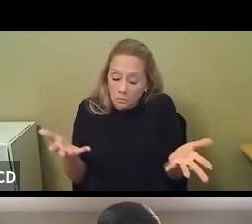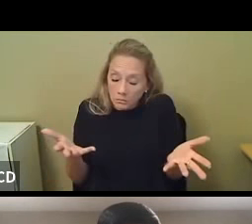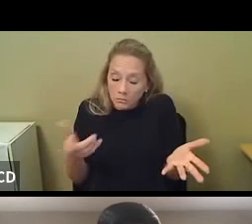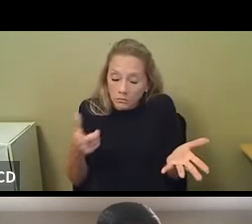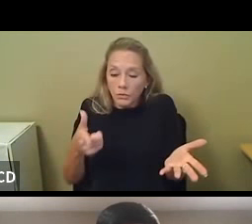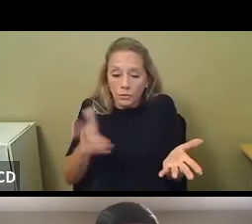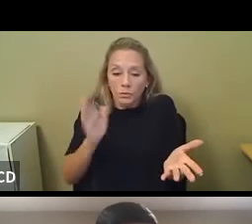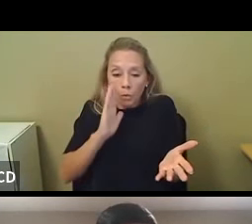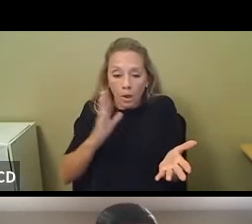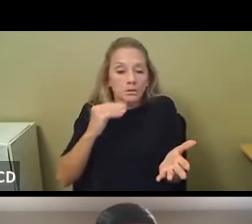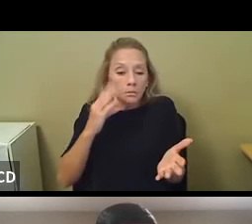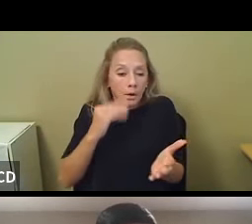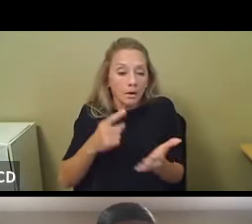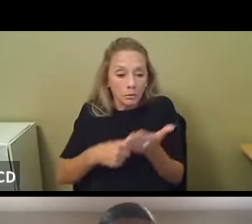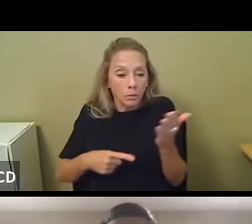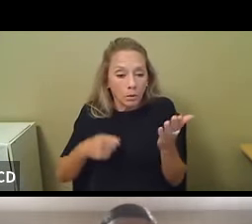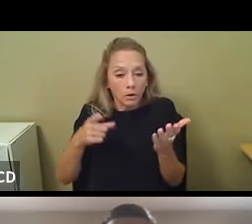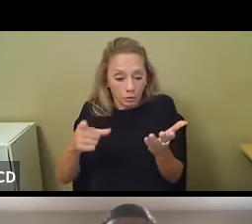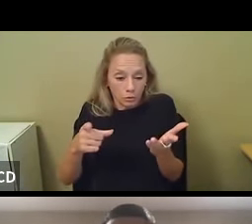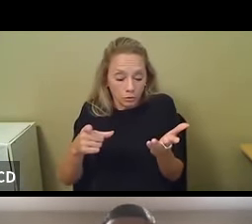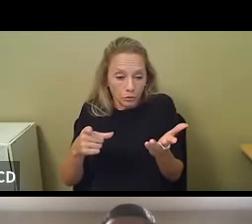sow.